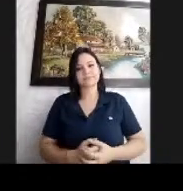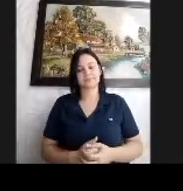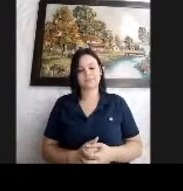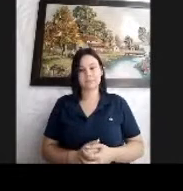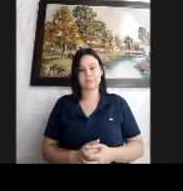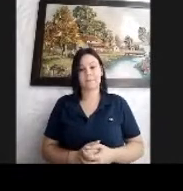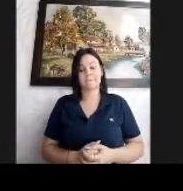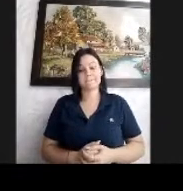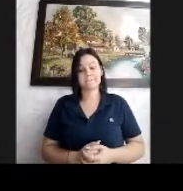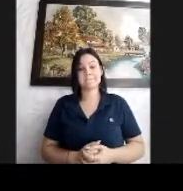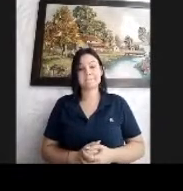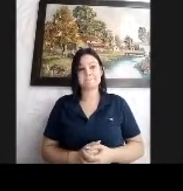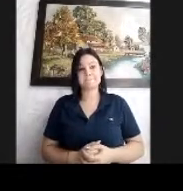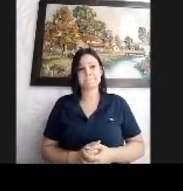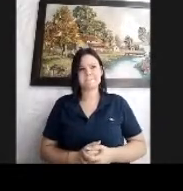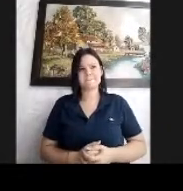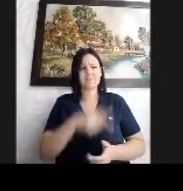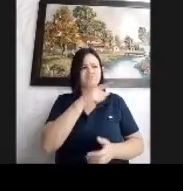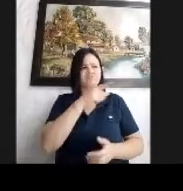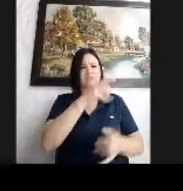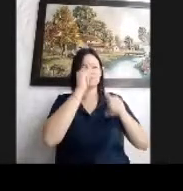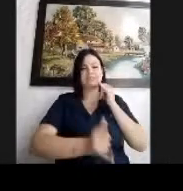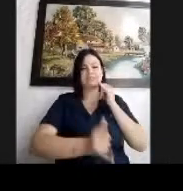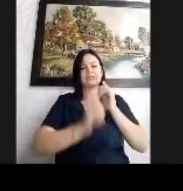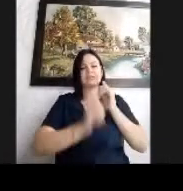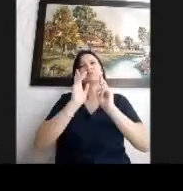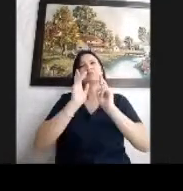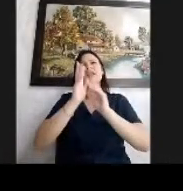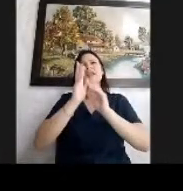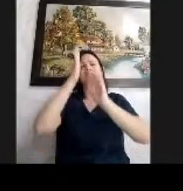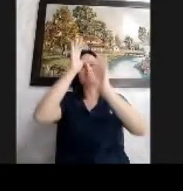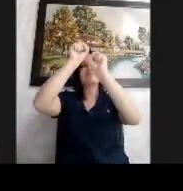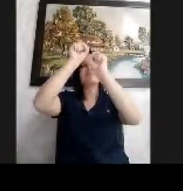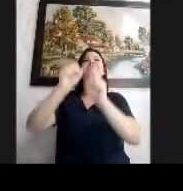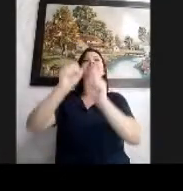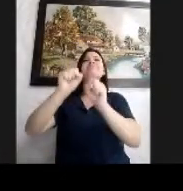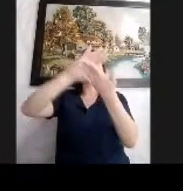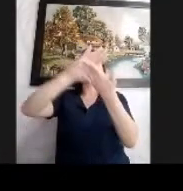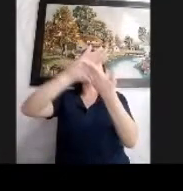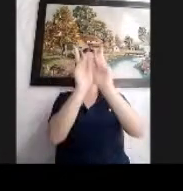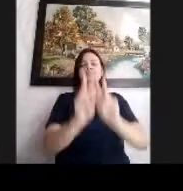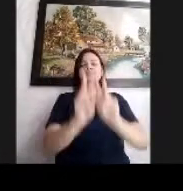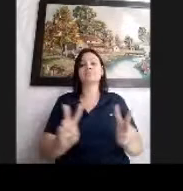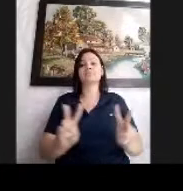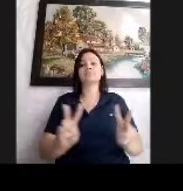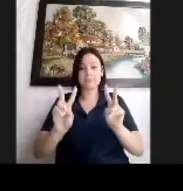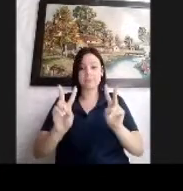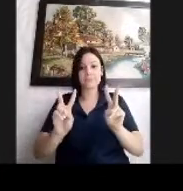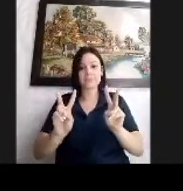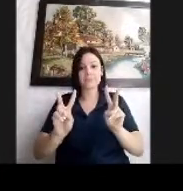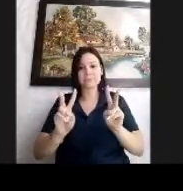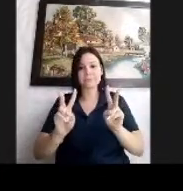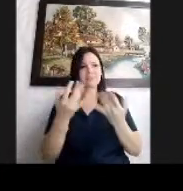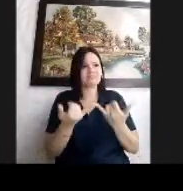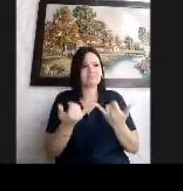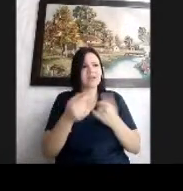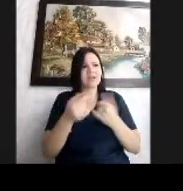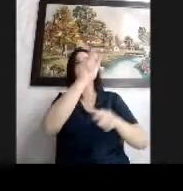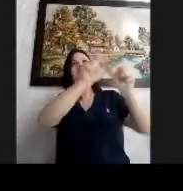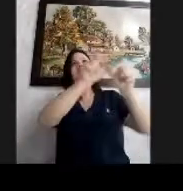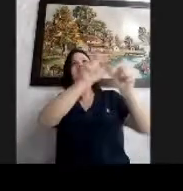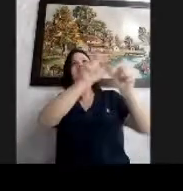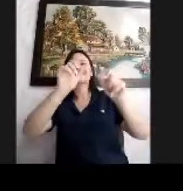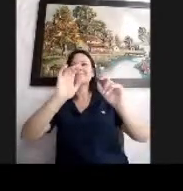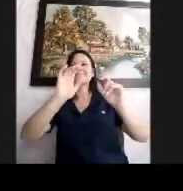en paz. De allí se concluye que todos ustedes no solo son gestores culturales, sino que son gestores de paz.